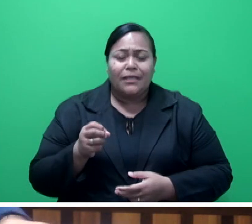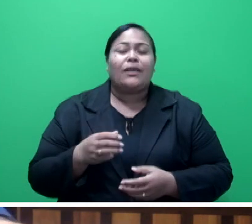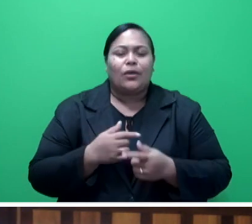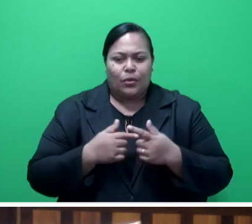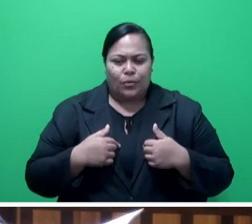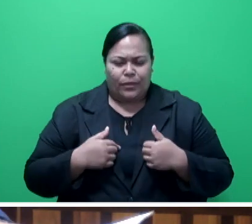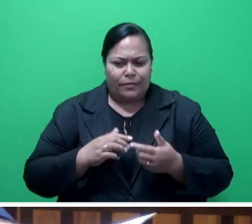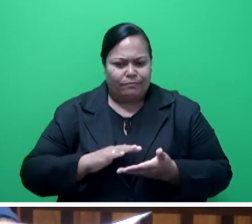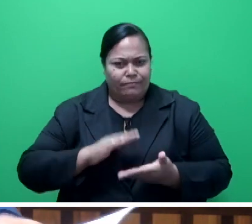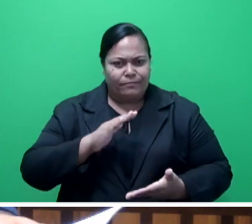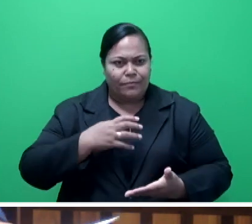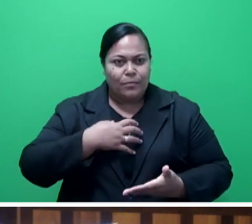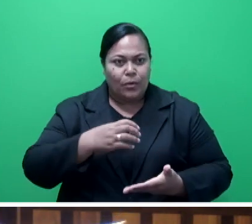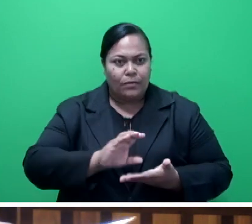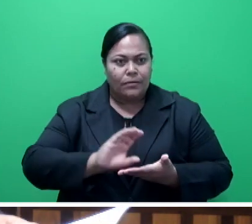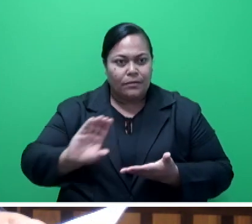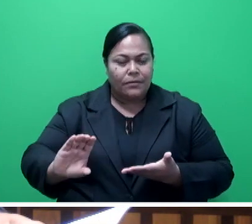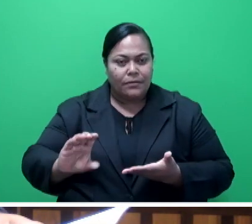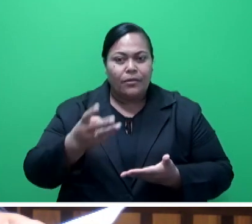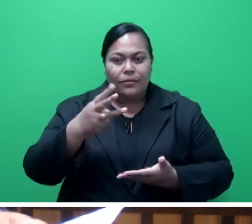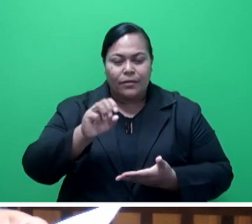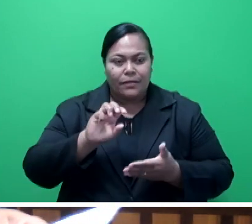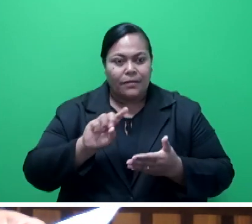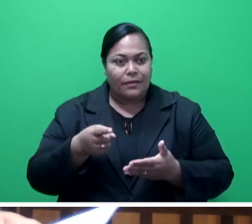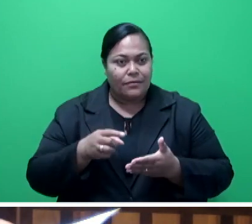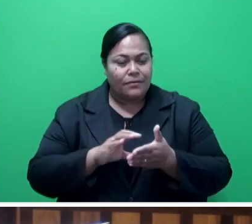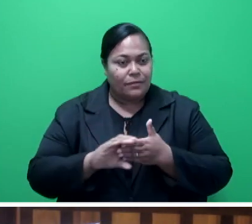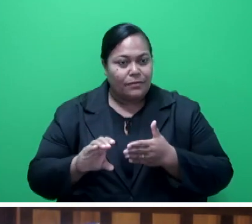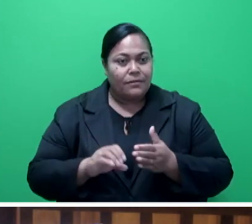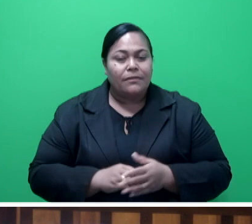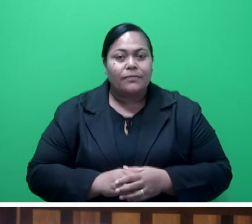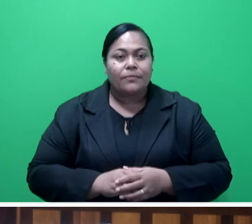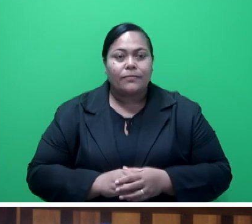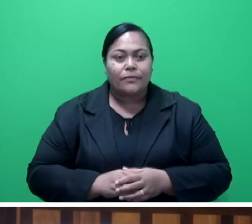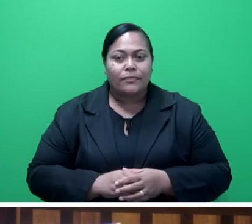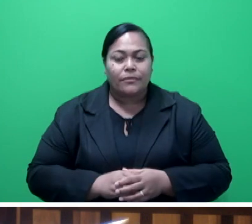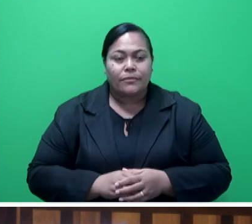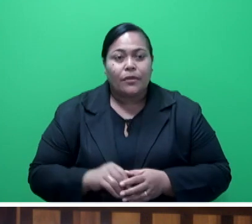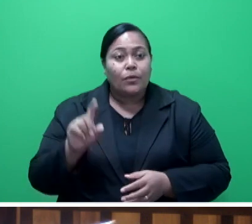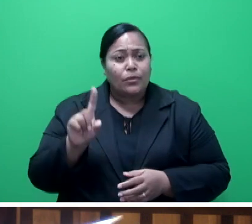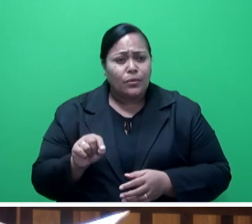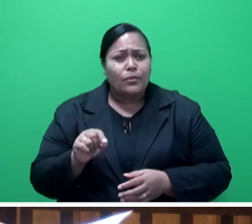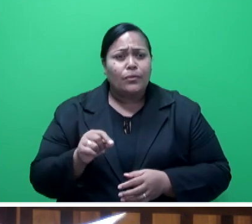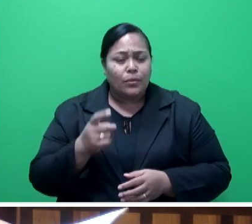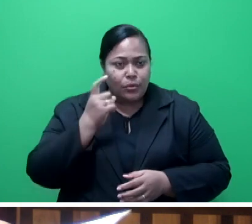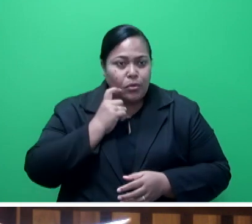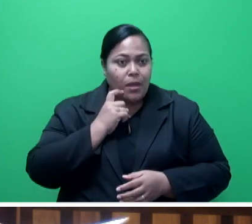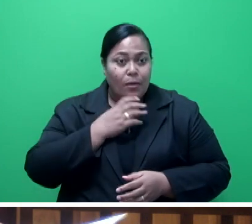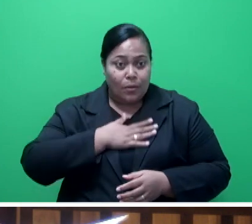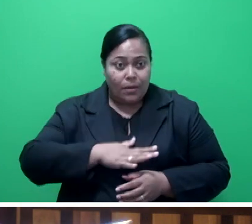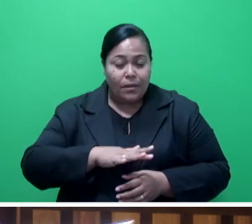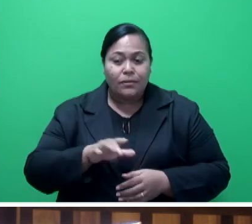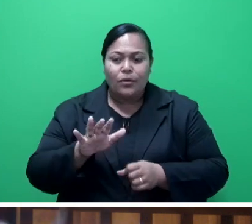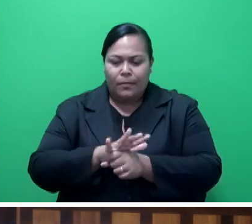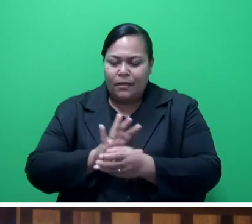grant to up to $30,000. This was, of course, done with the intention to help people to own their own